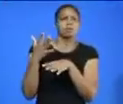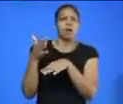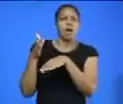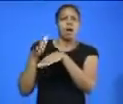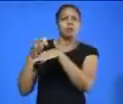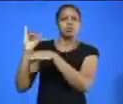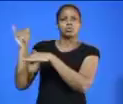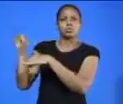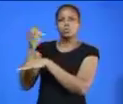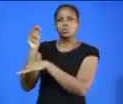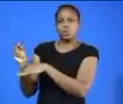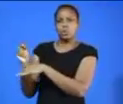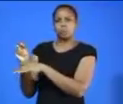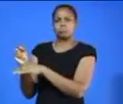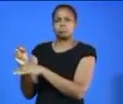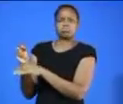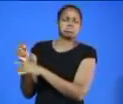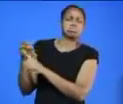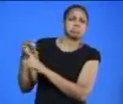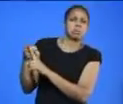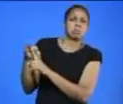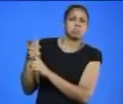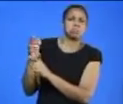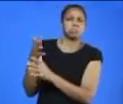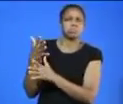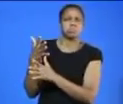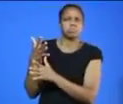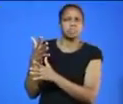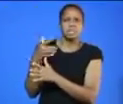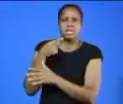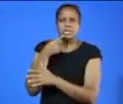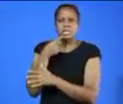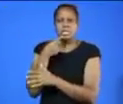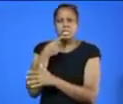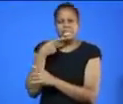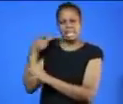is Elijah which was to come."